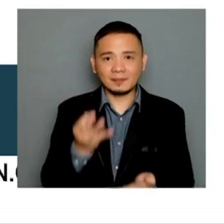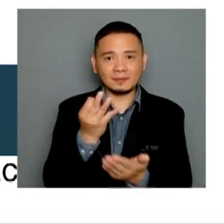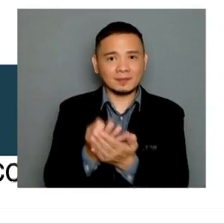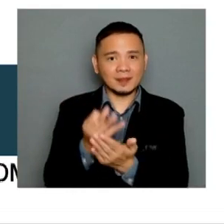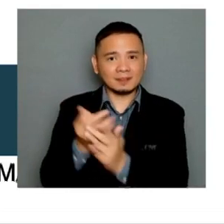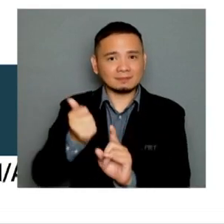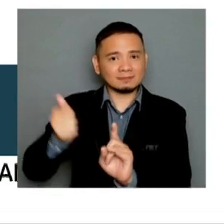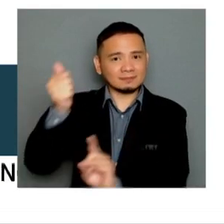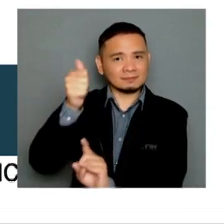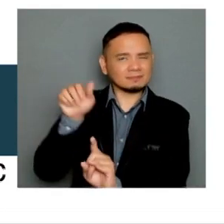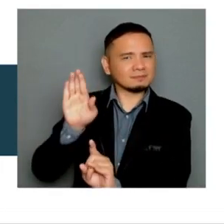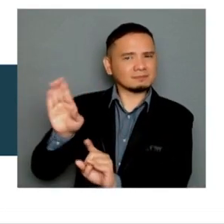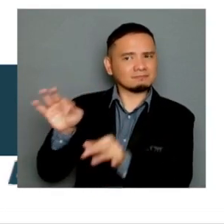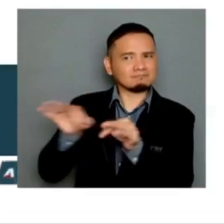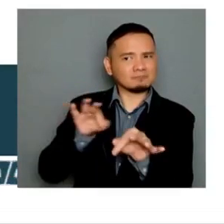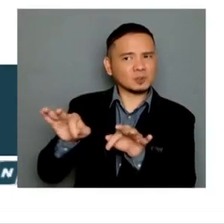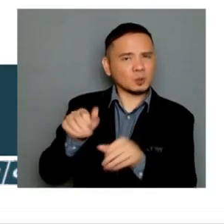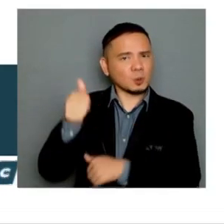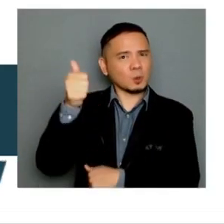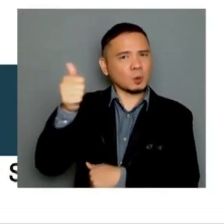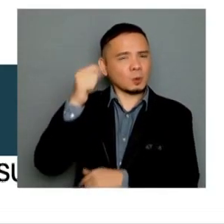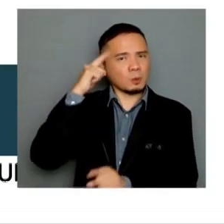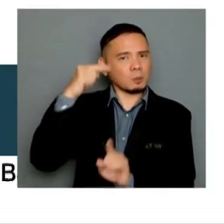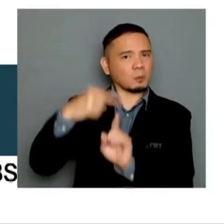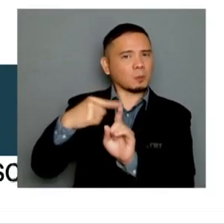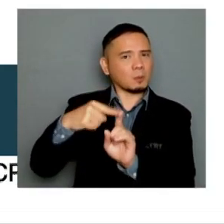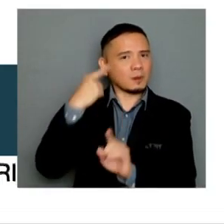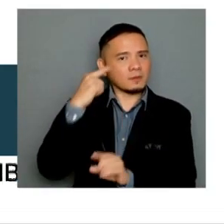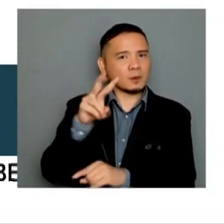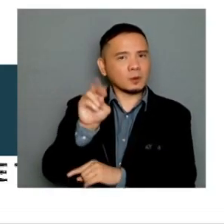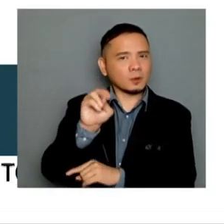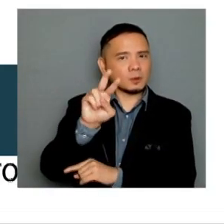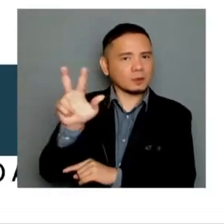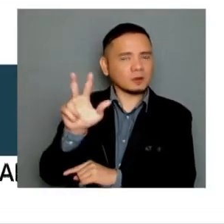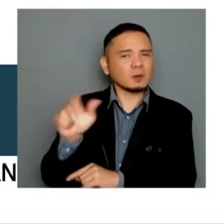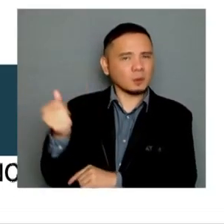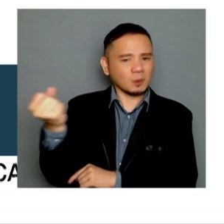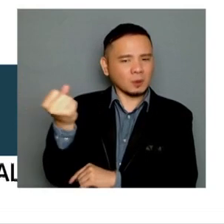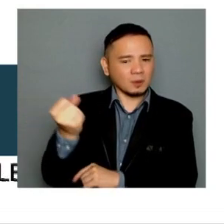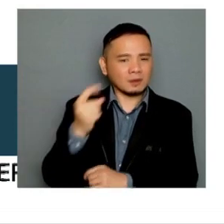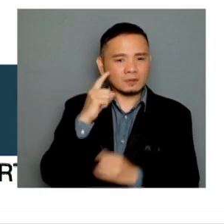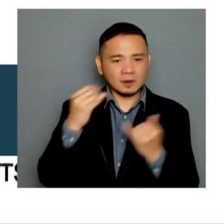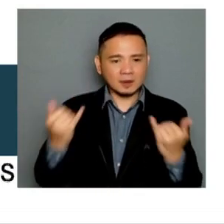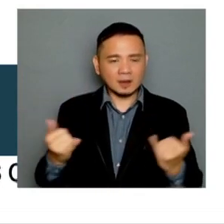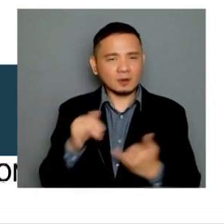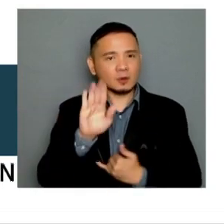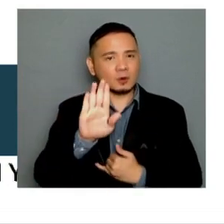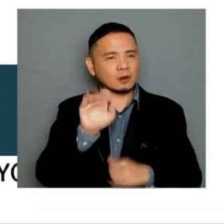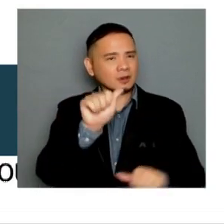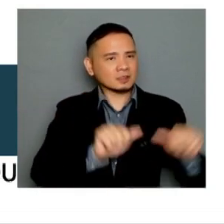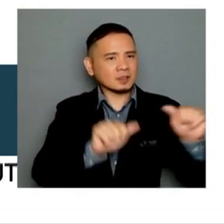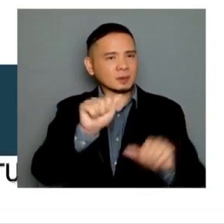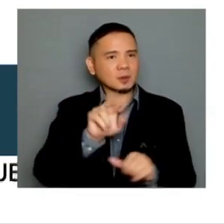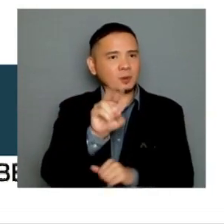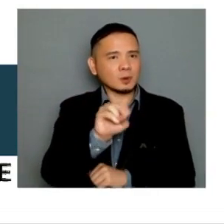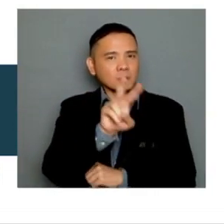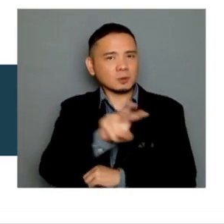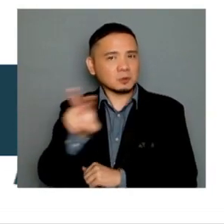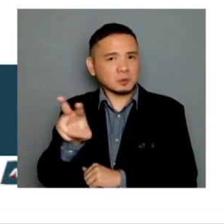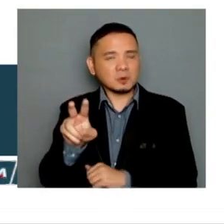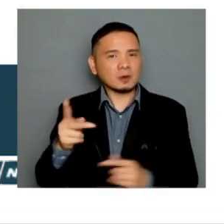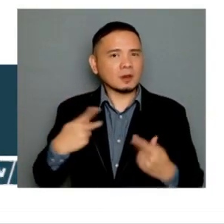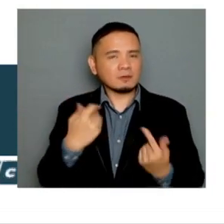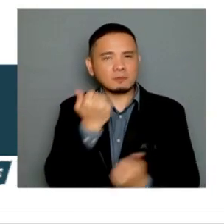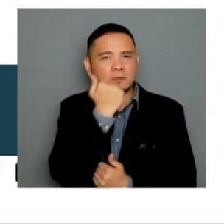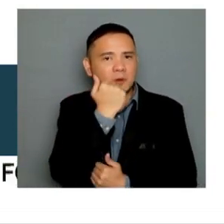a very rosy picture for 2023. We'll get to that in a bit, but first, your assessment of 2022, missteps,